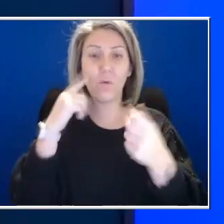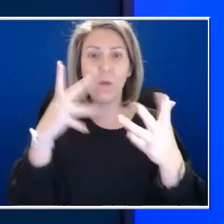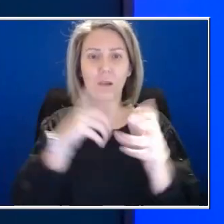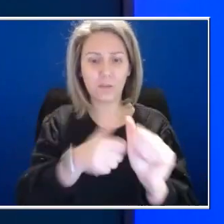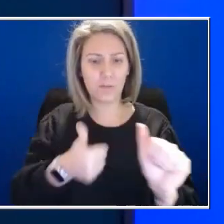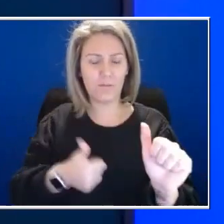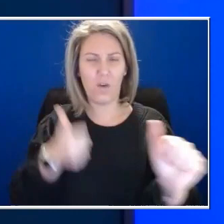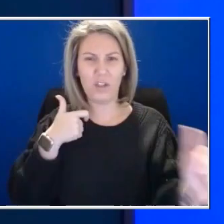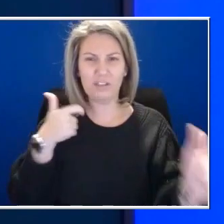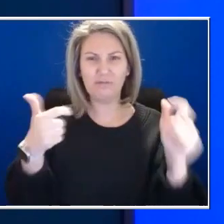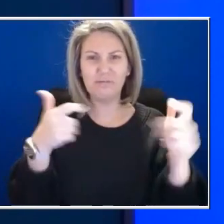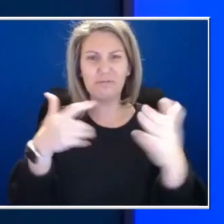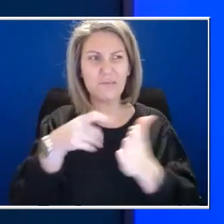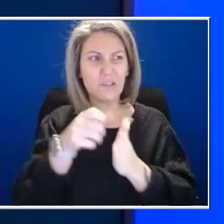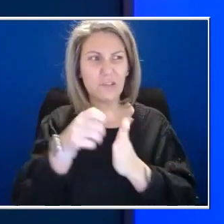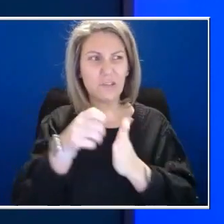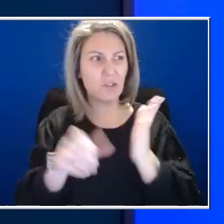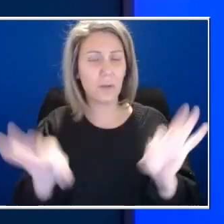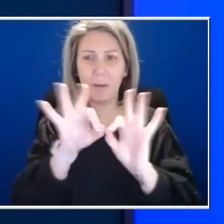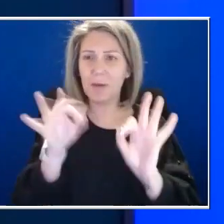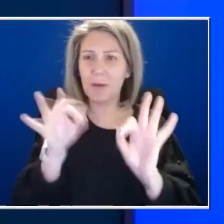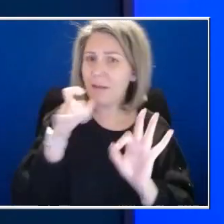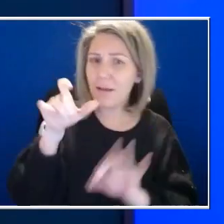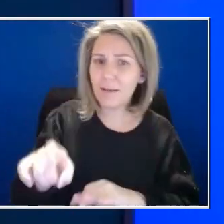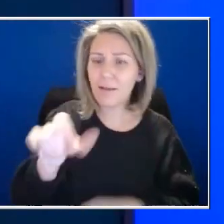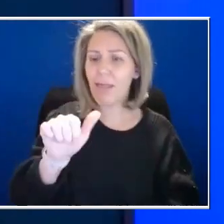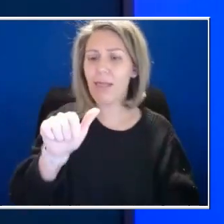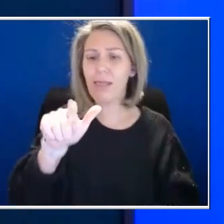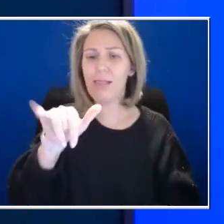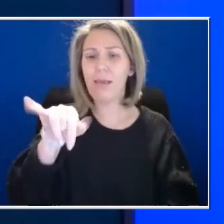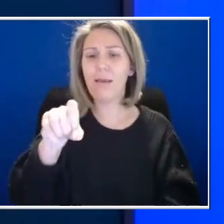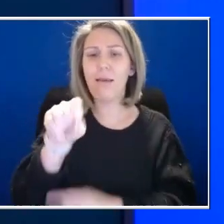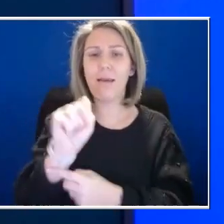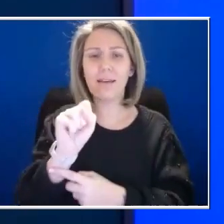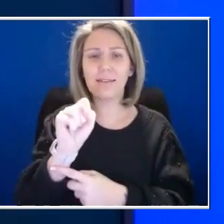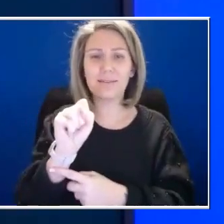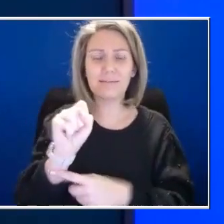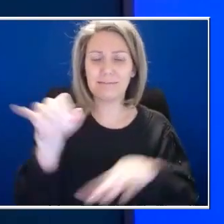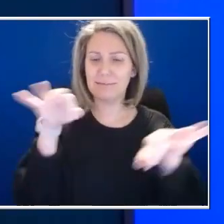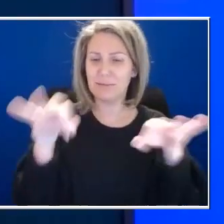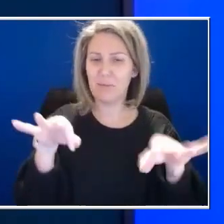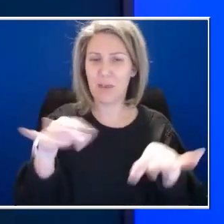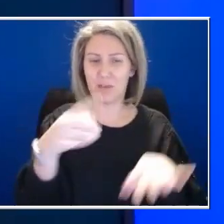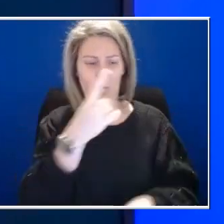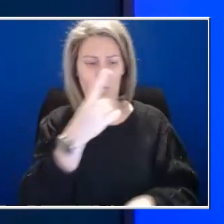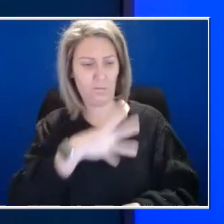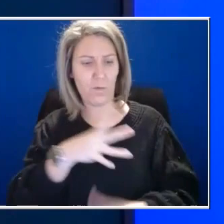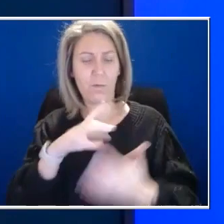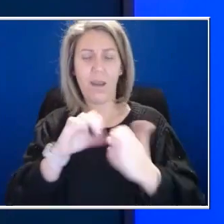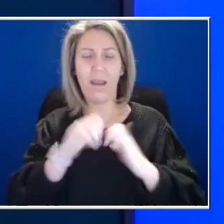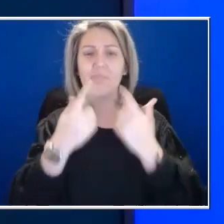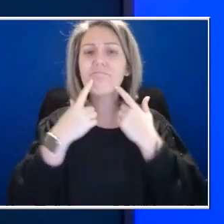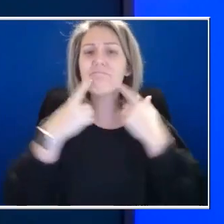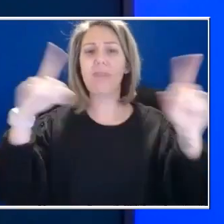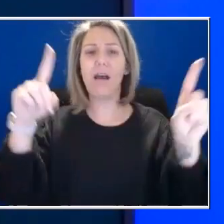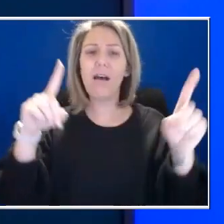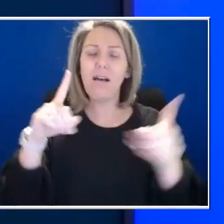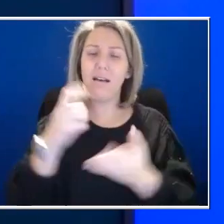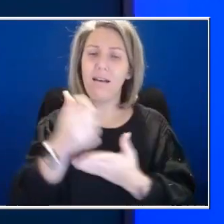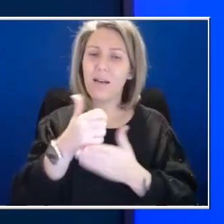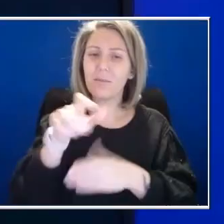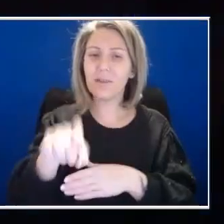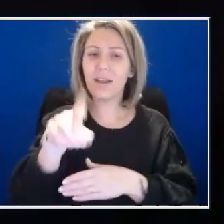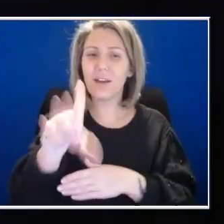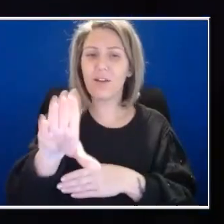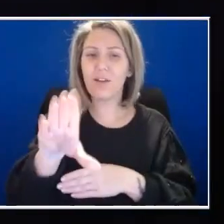even need. Alexis Del Cid explains how one woman finally got the help she needed with her own research and a second